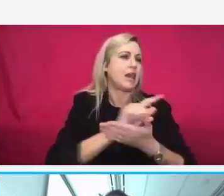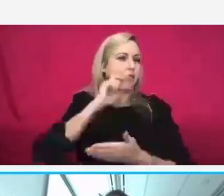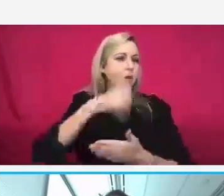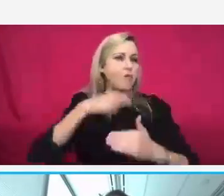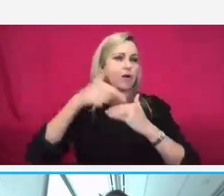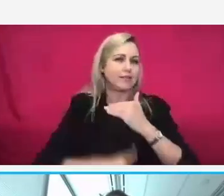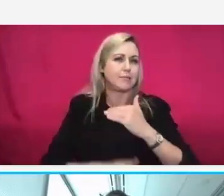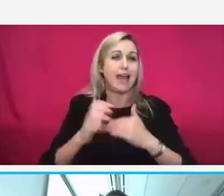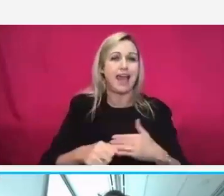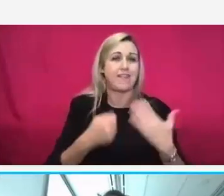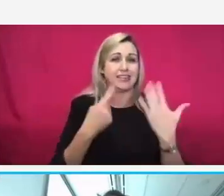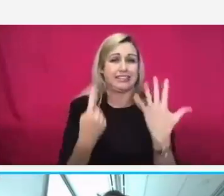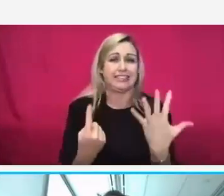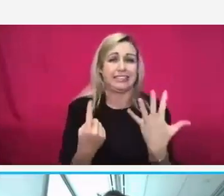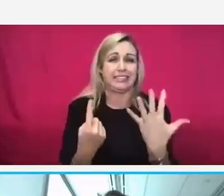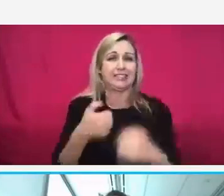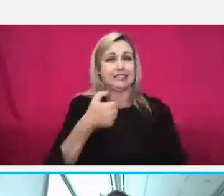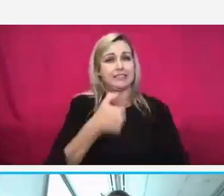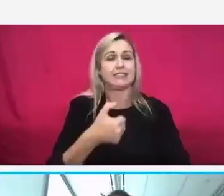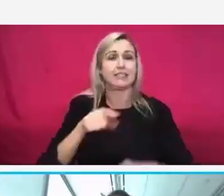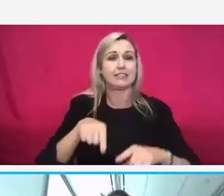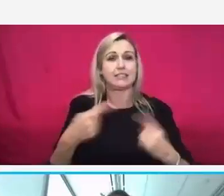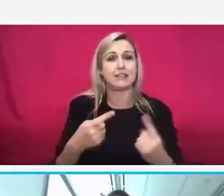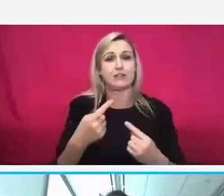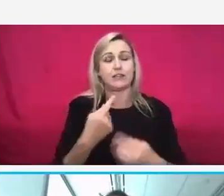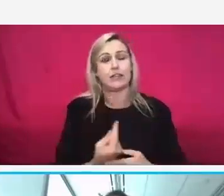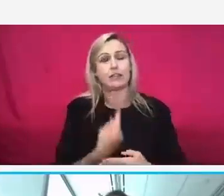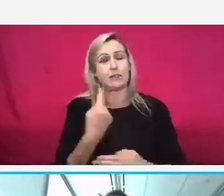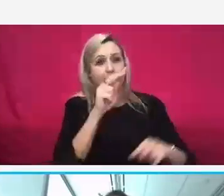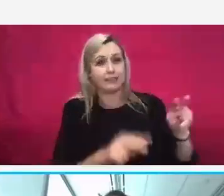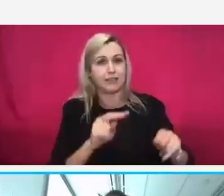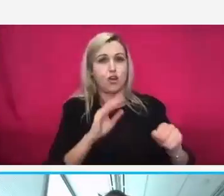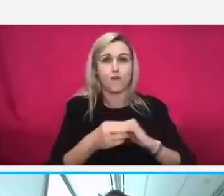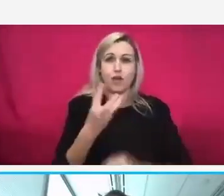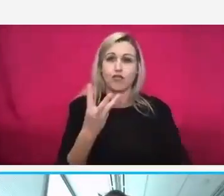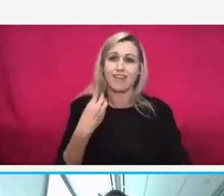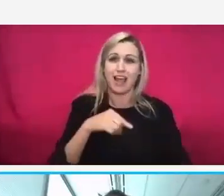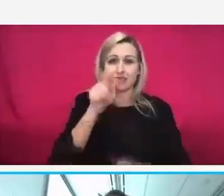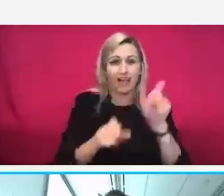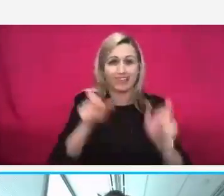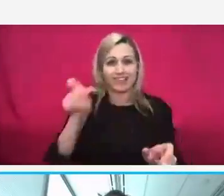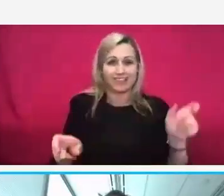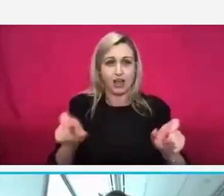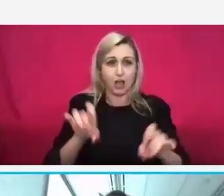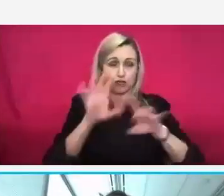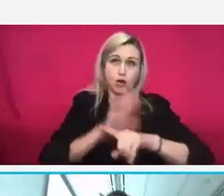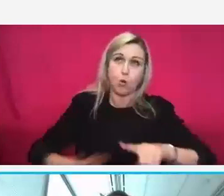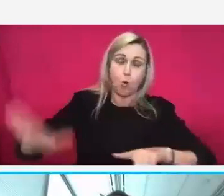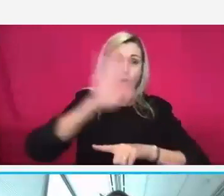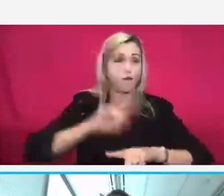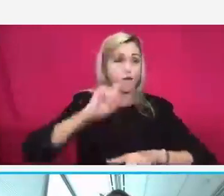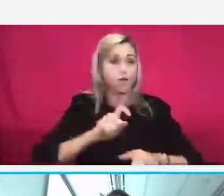6 independent assessment management organisations with over 300 assessors located around Australia to conduct